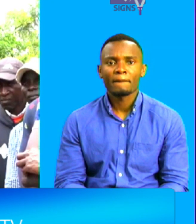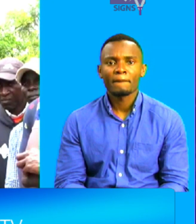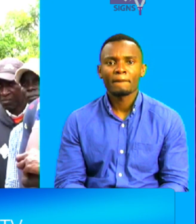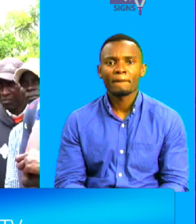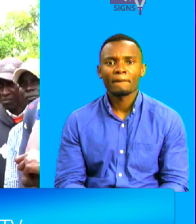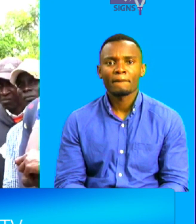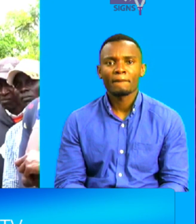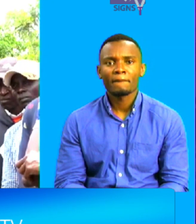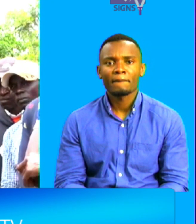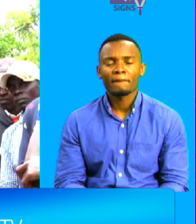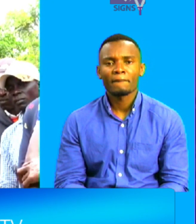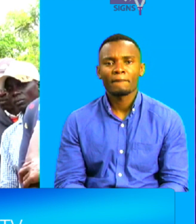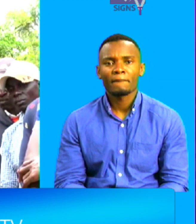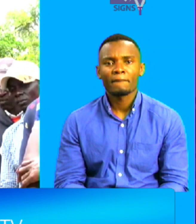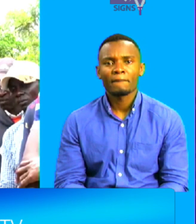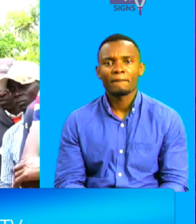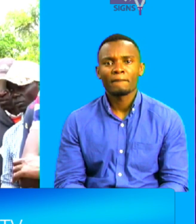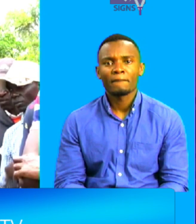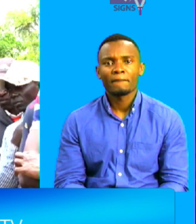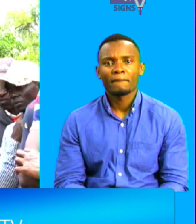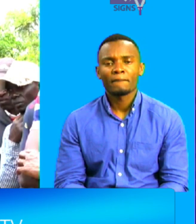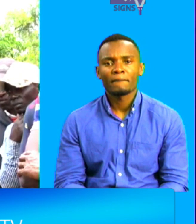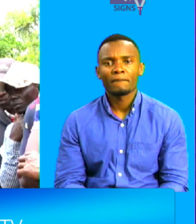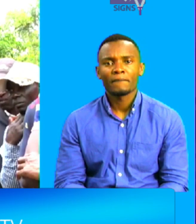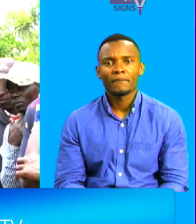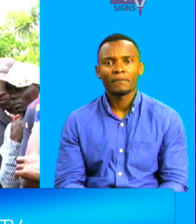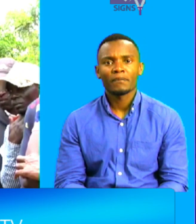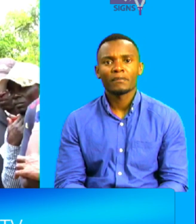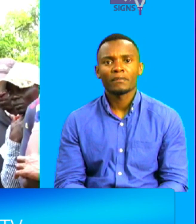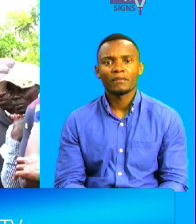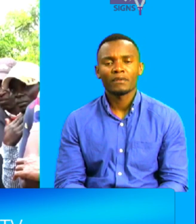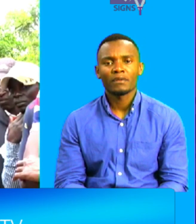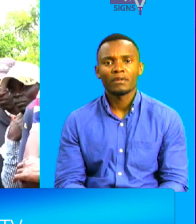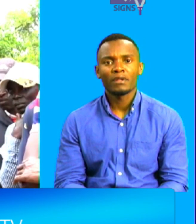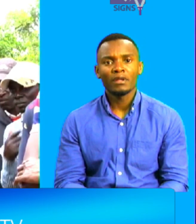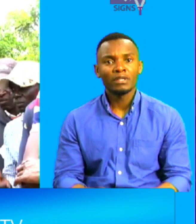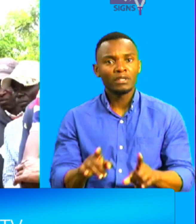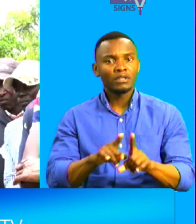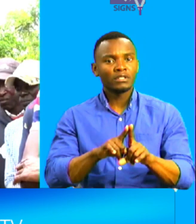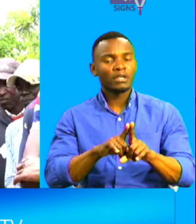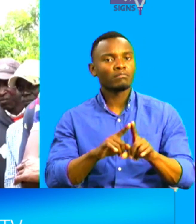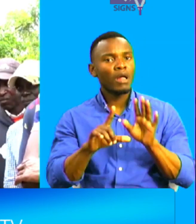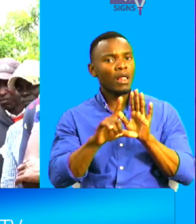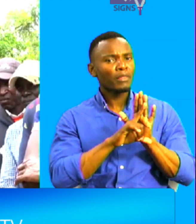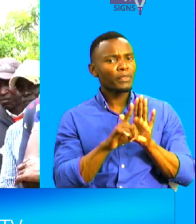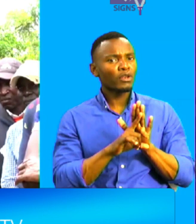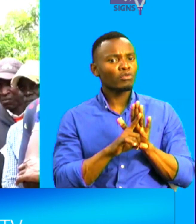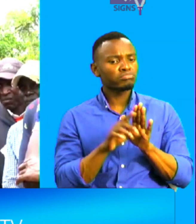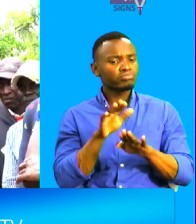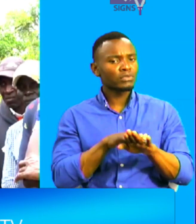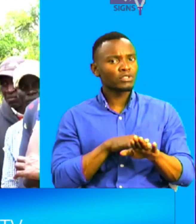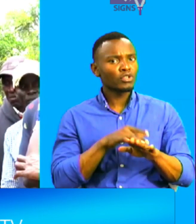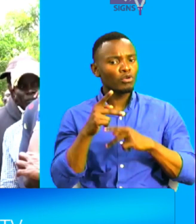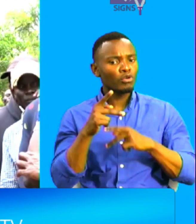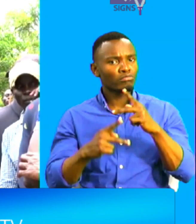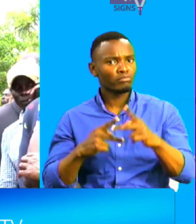instant justice, because that one is not applicable. The law is a slow process. So when you have arrested